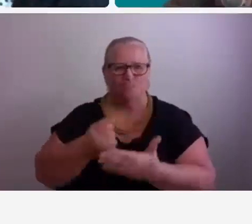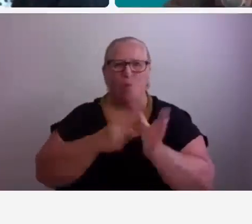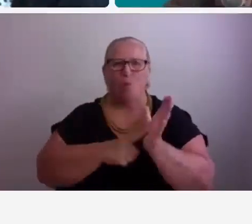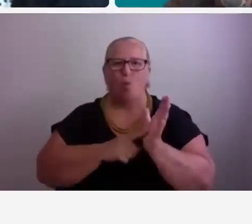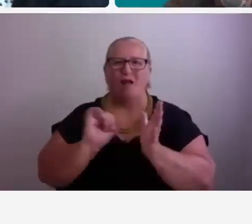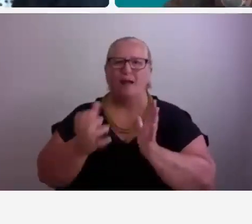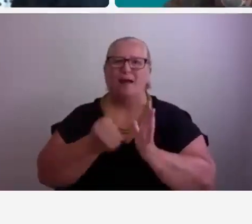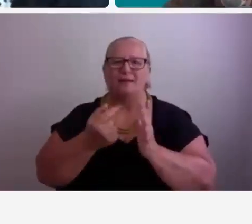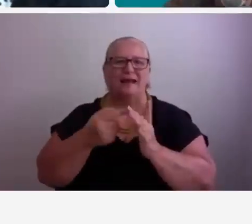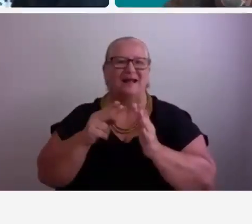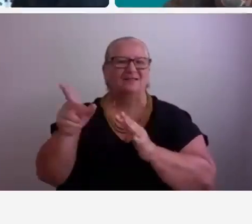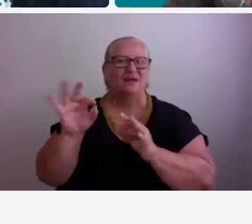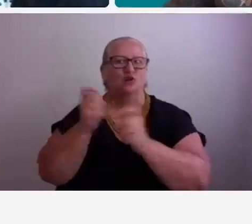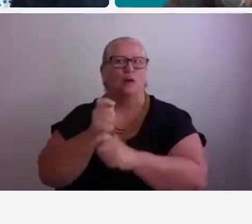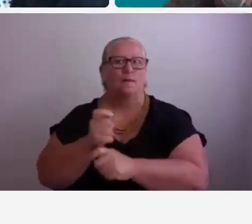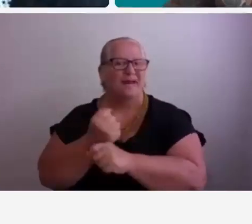those changes aren't made for June.